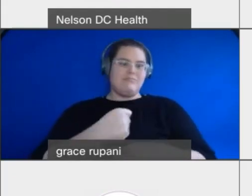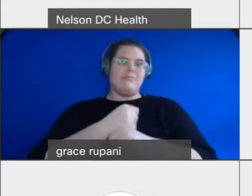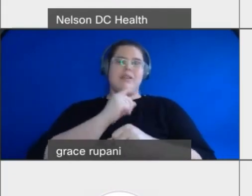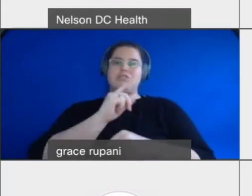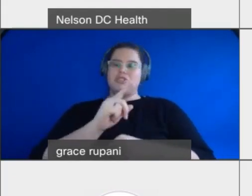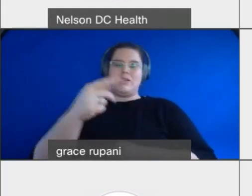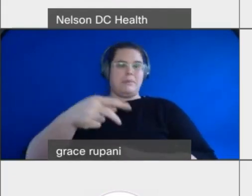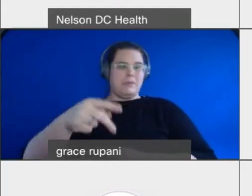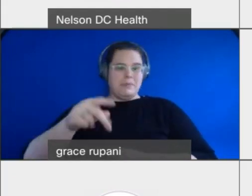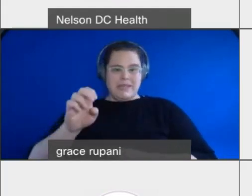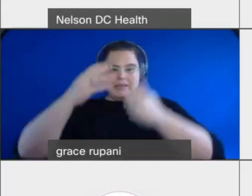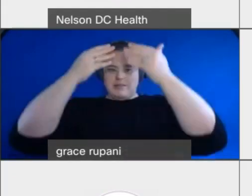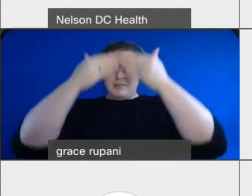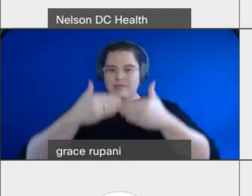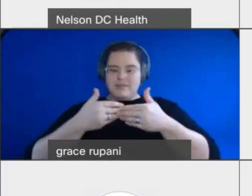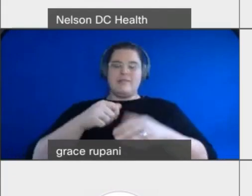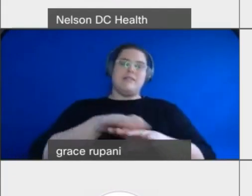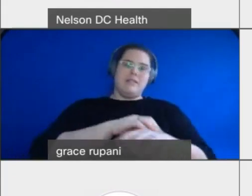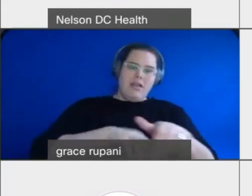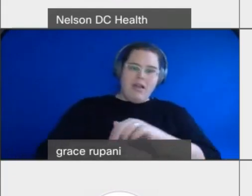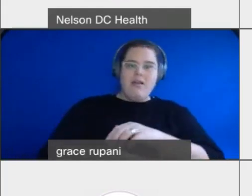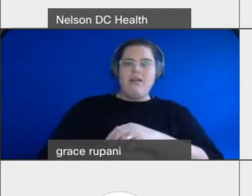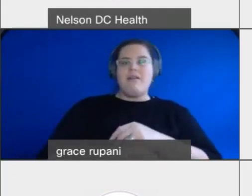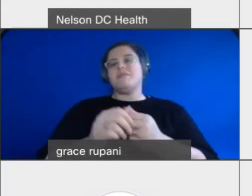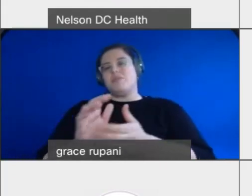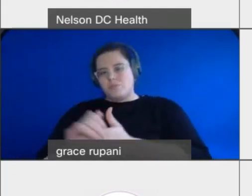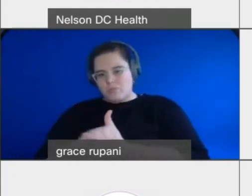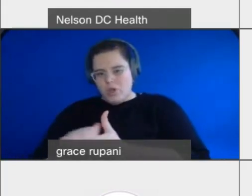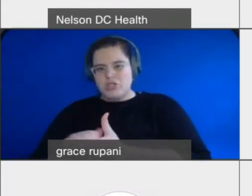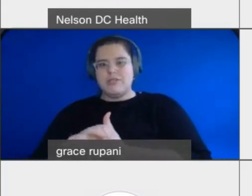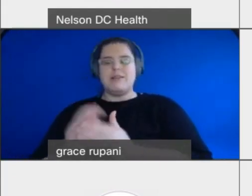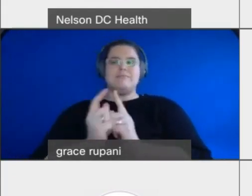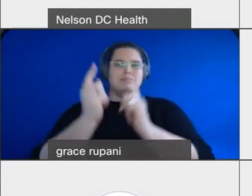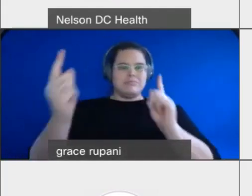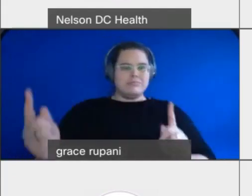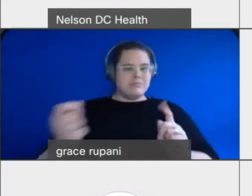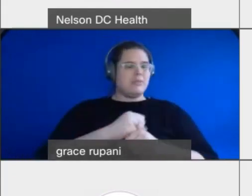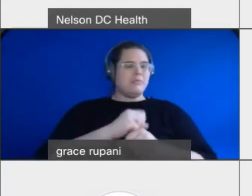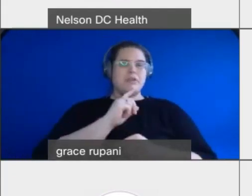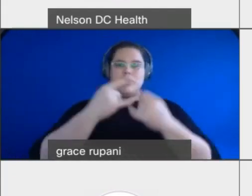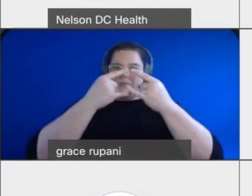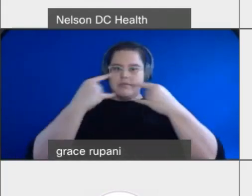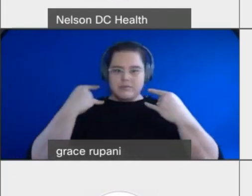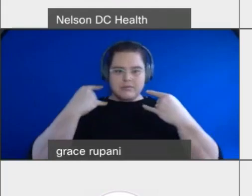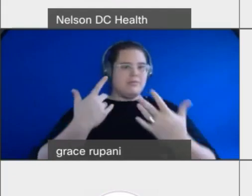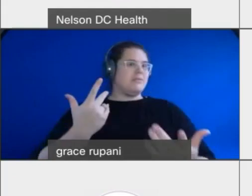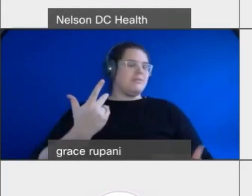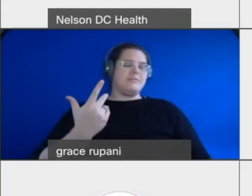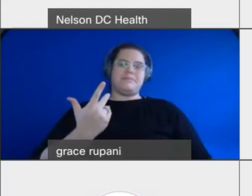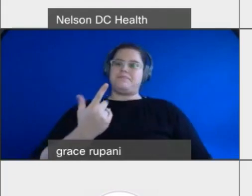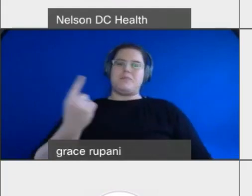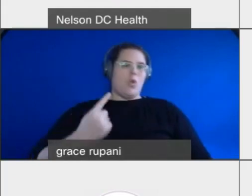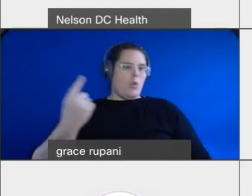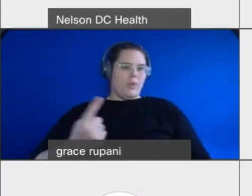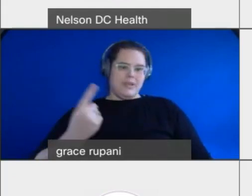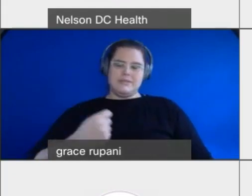PPE. Making sure that you're using the face coverings appropriately, keeping a